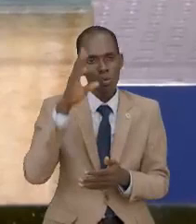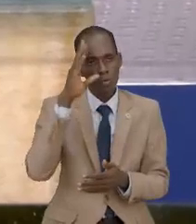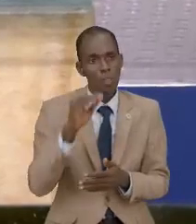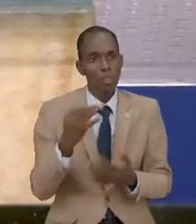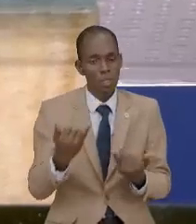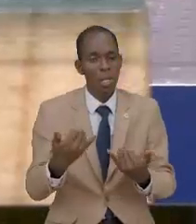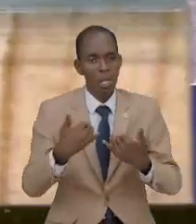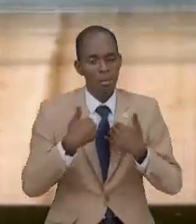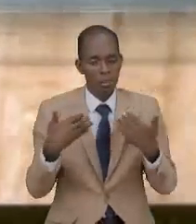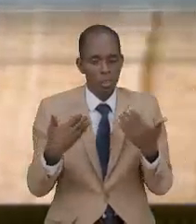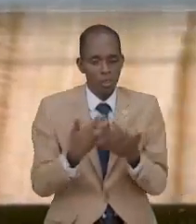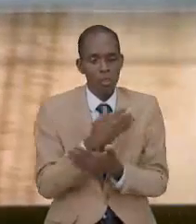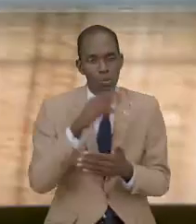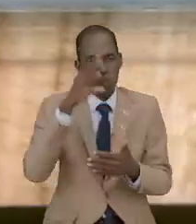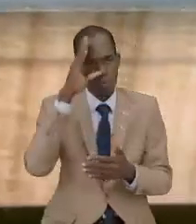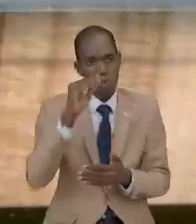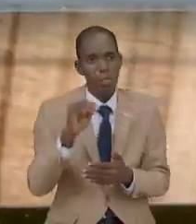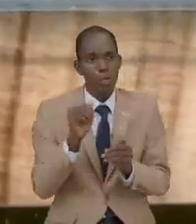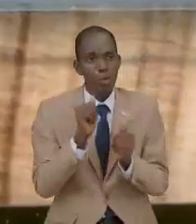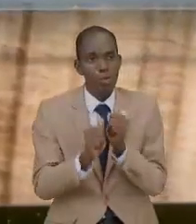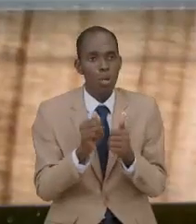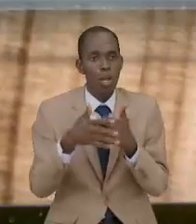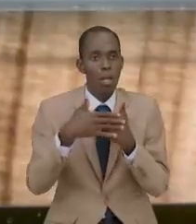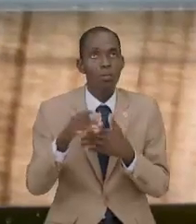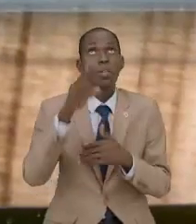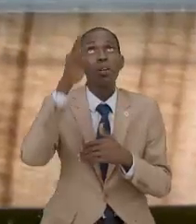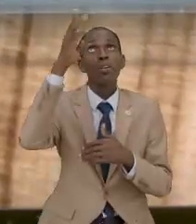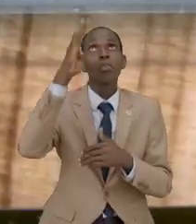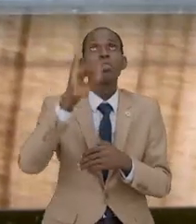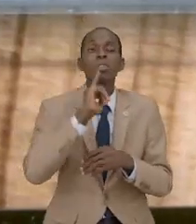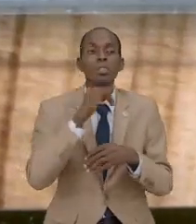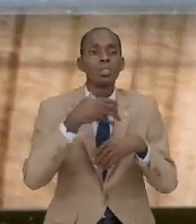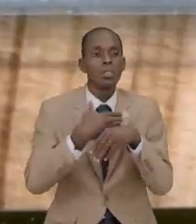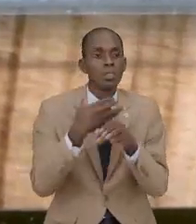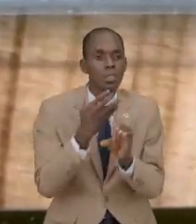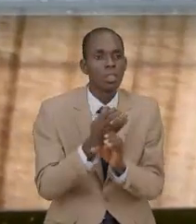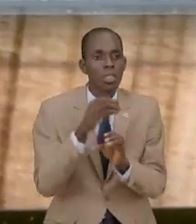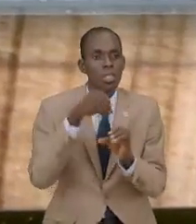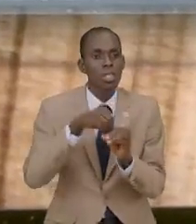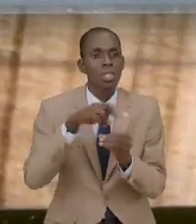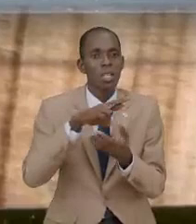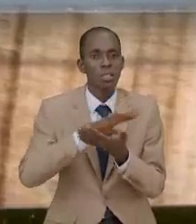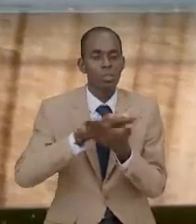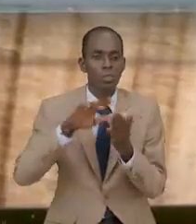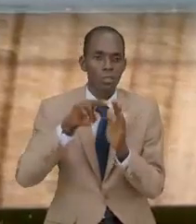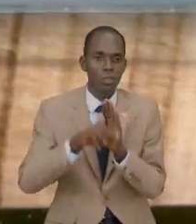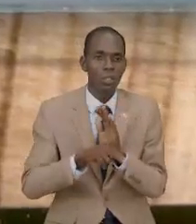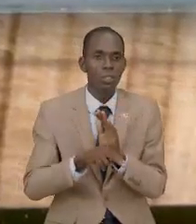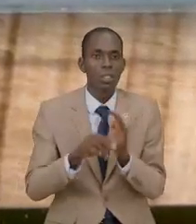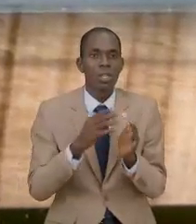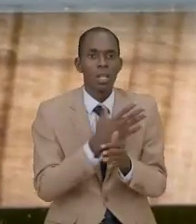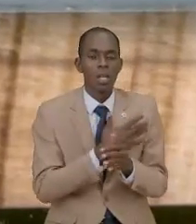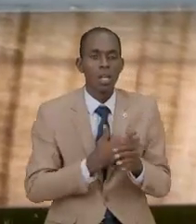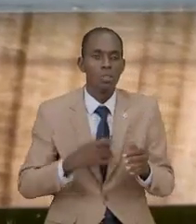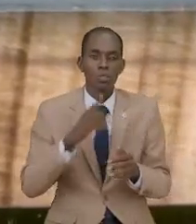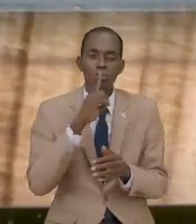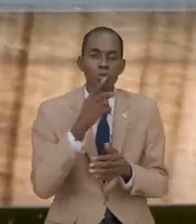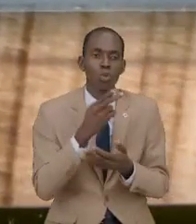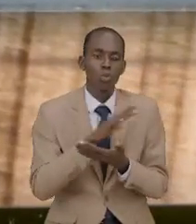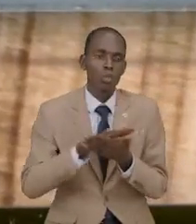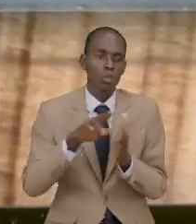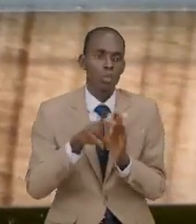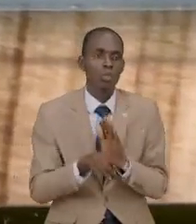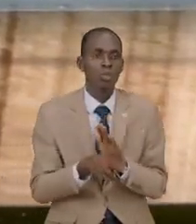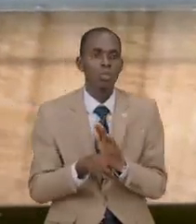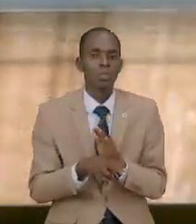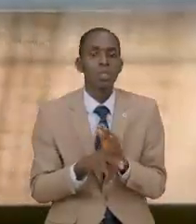man, which after God is created in righteousness and true holiness.